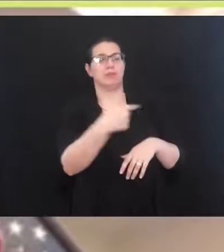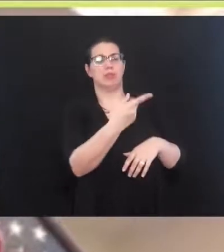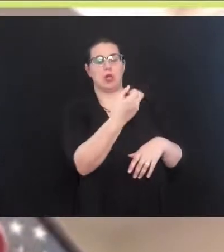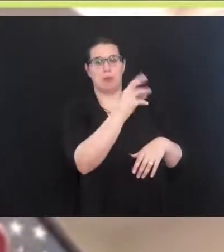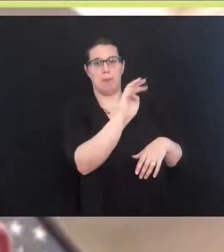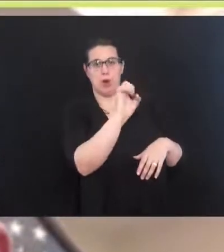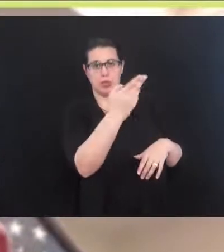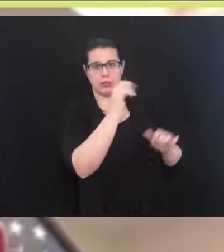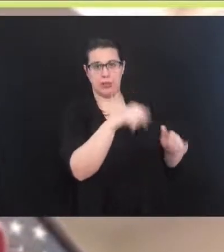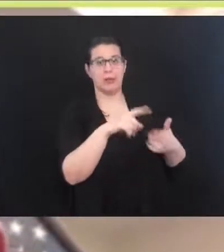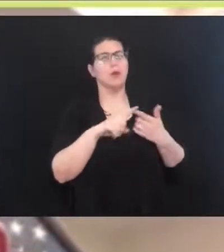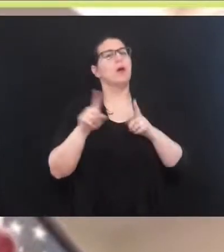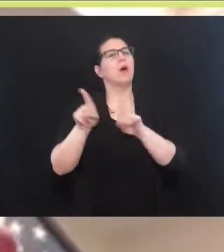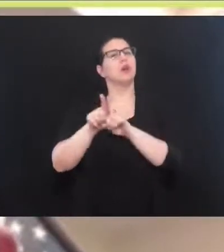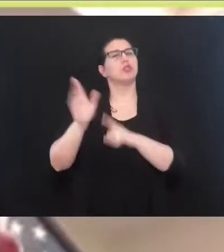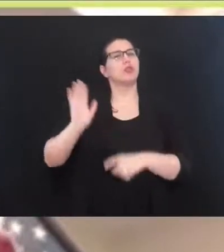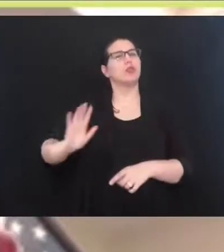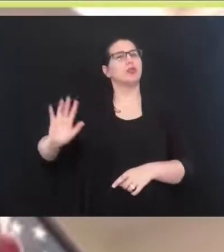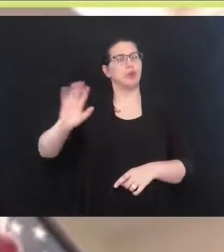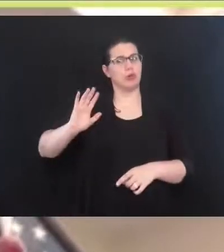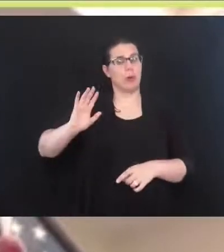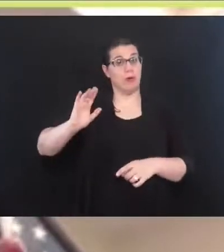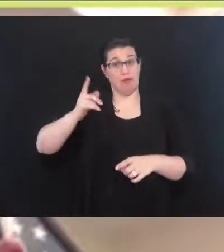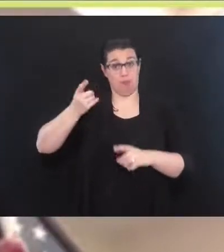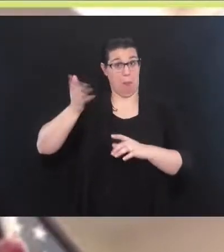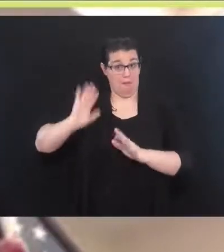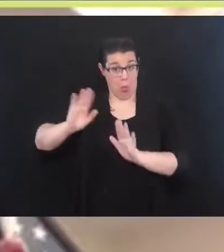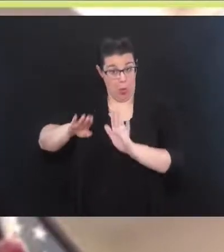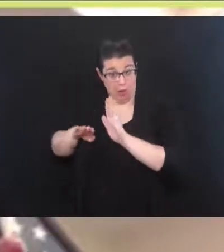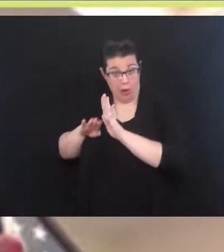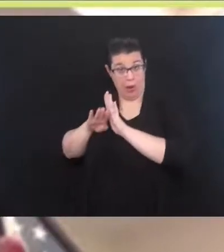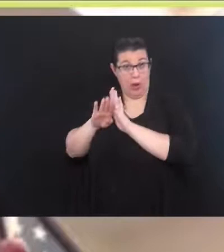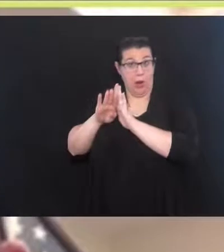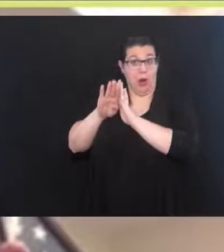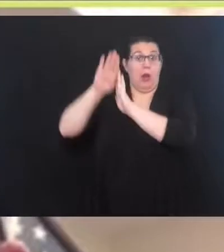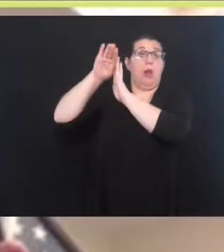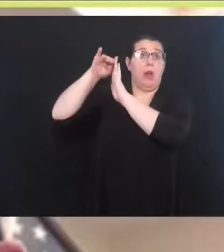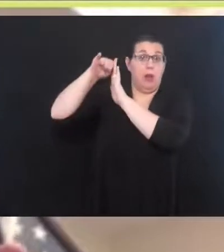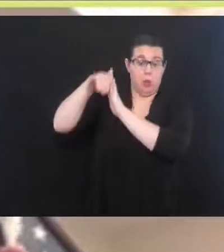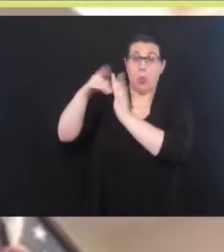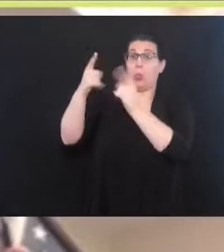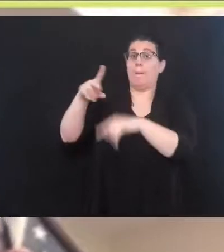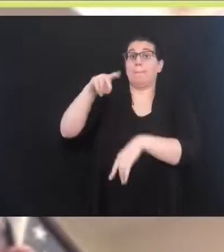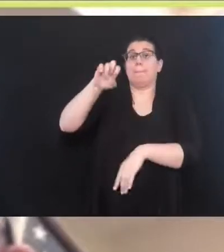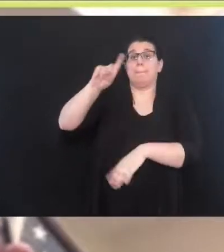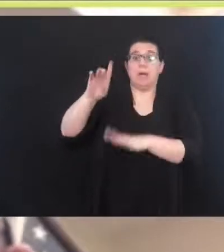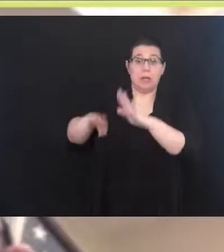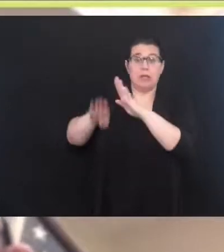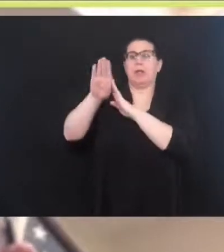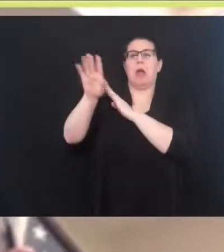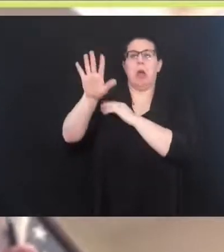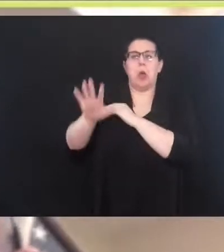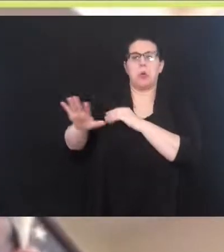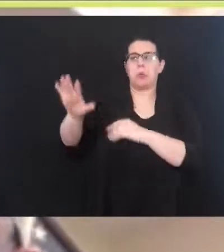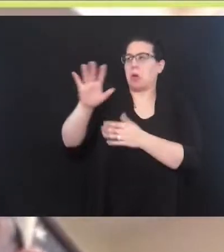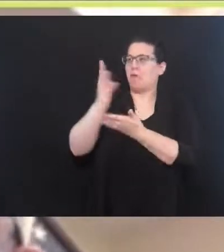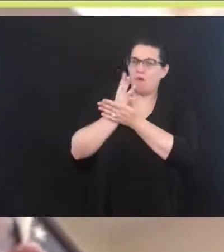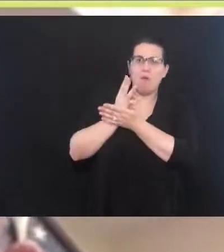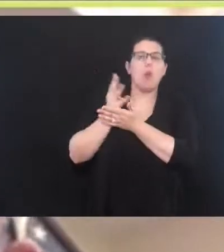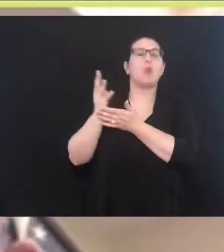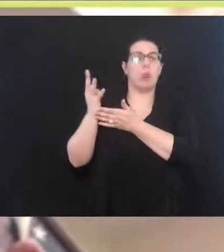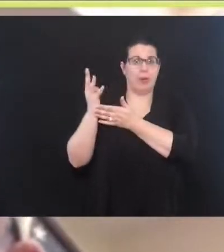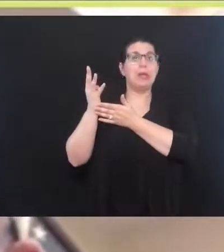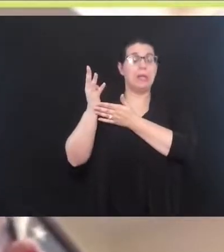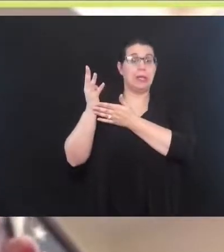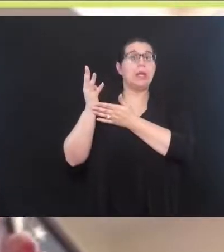from past surges that once we hit a peak number of cases, we are somewhere around a 4-week period